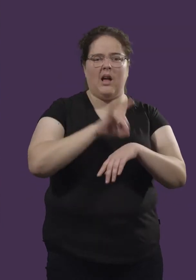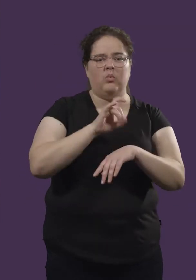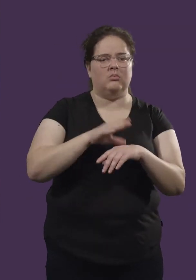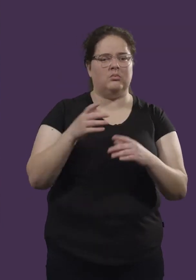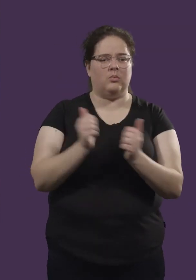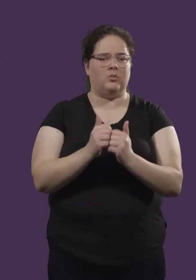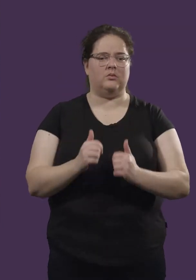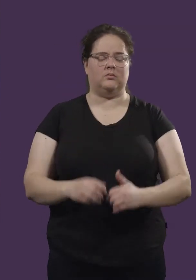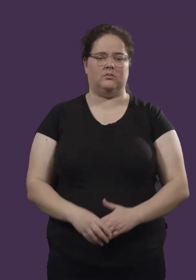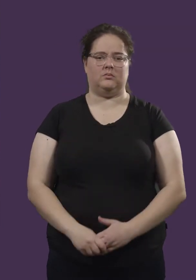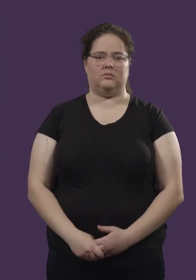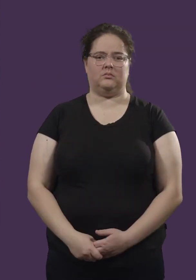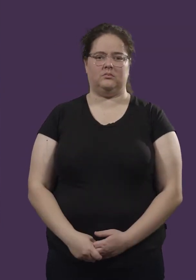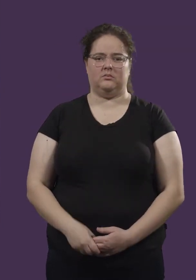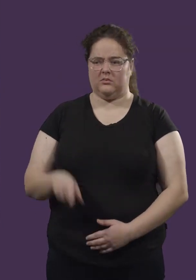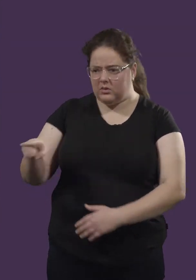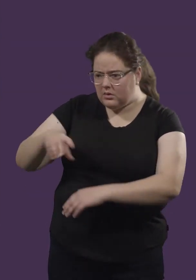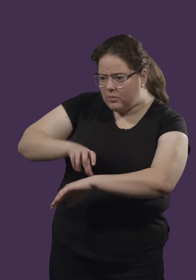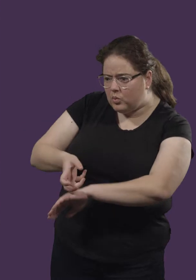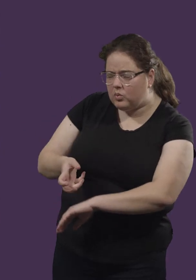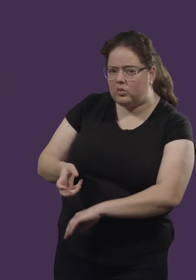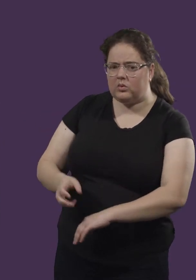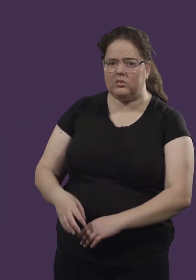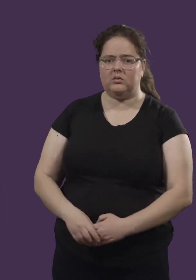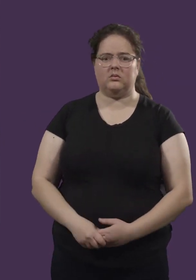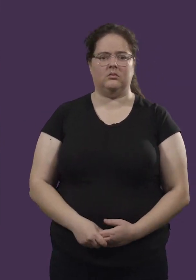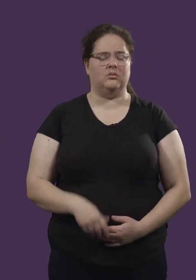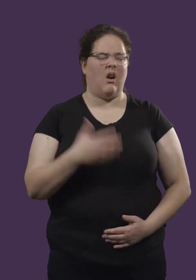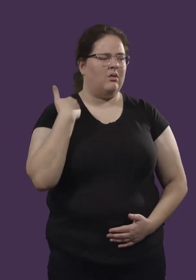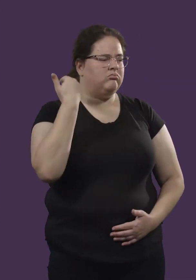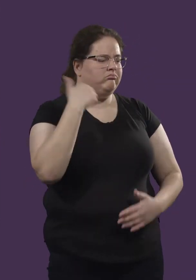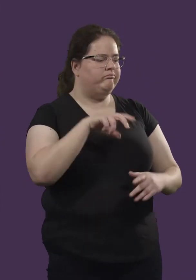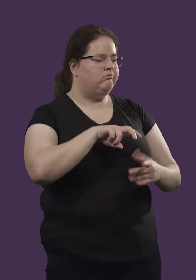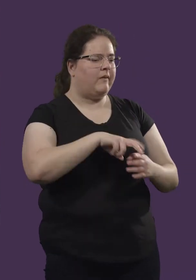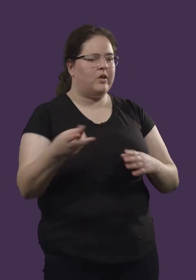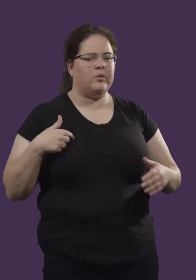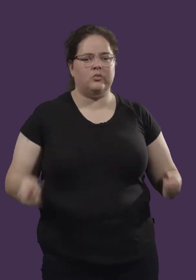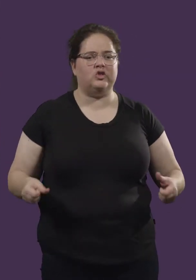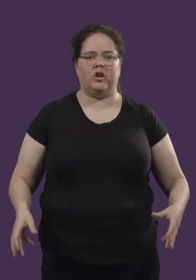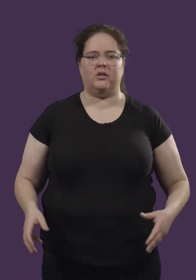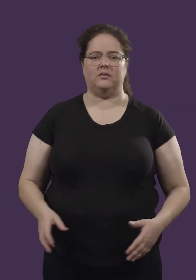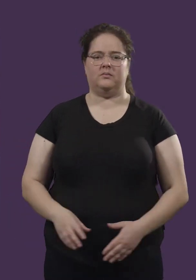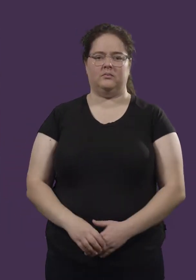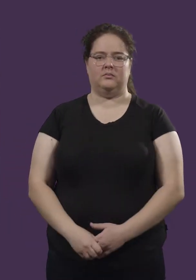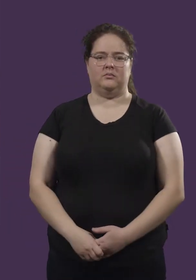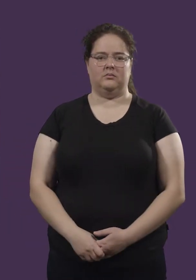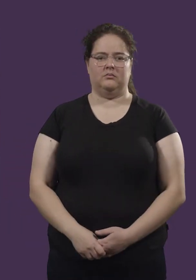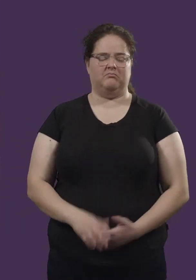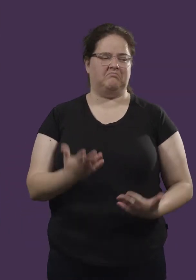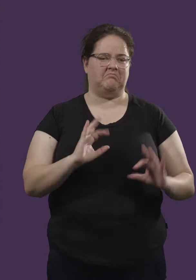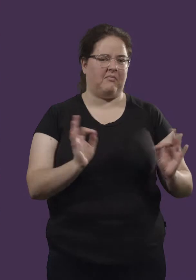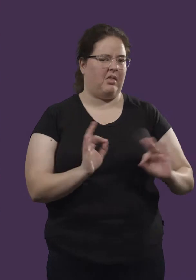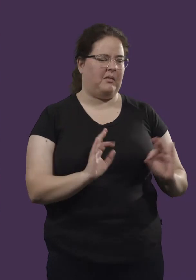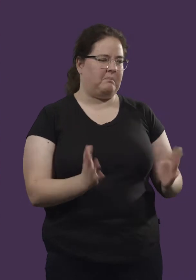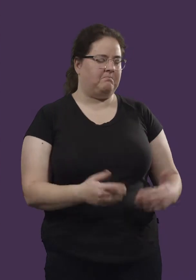school. Is that a bruise? No, look, it fell out of my chair the other day. It's nothing.